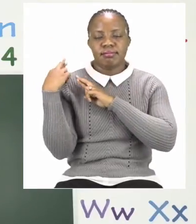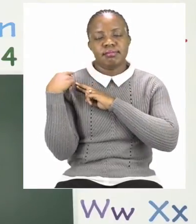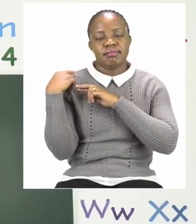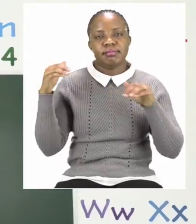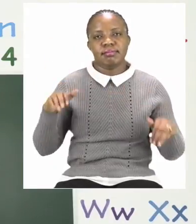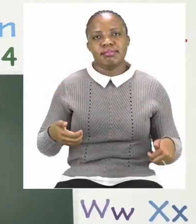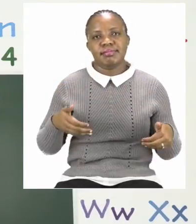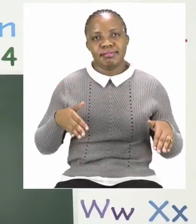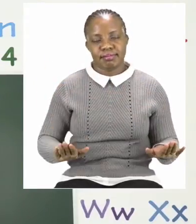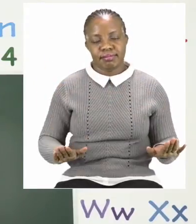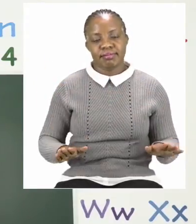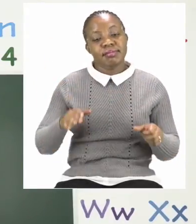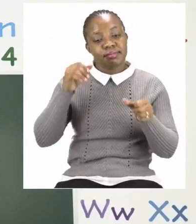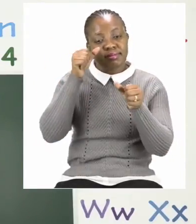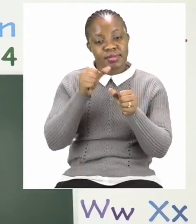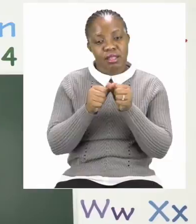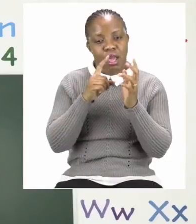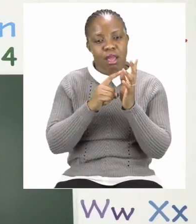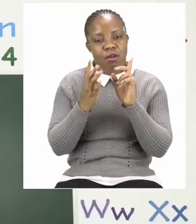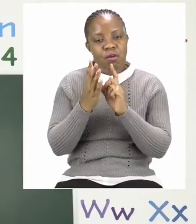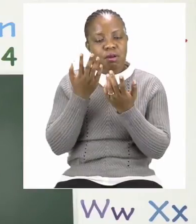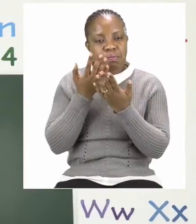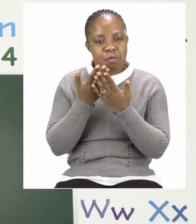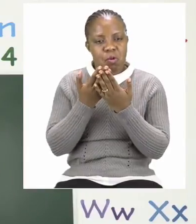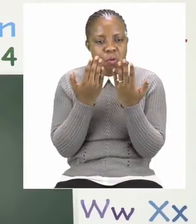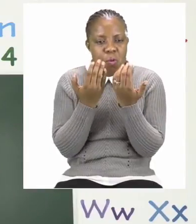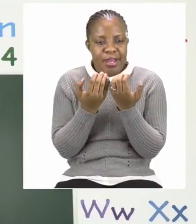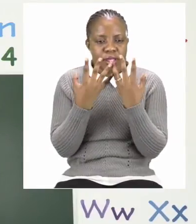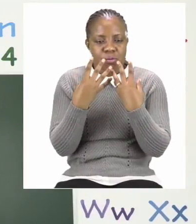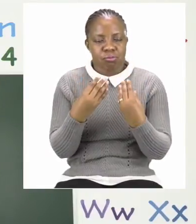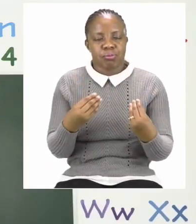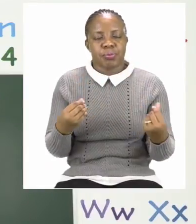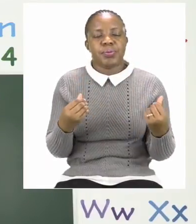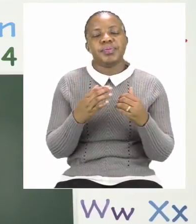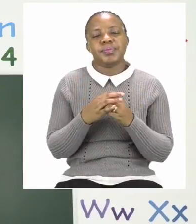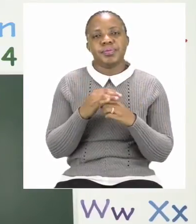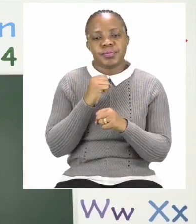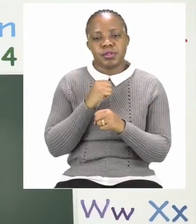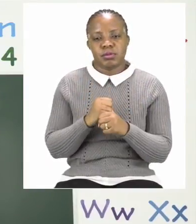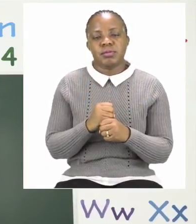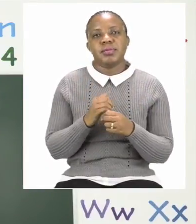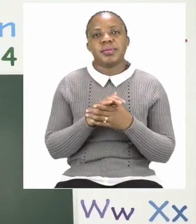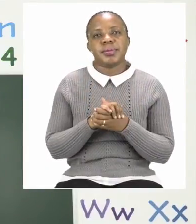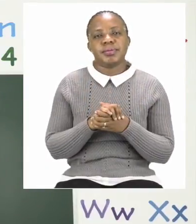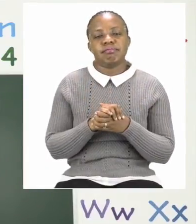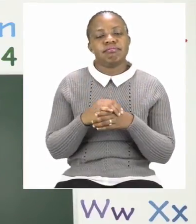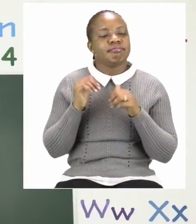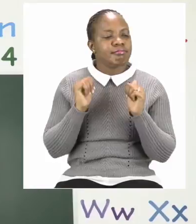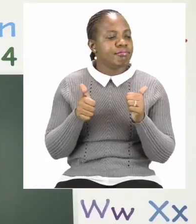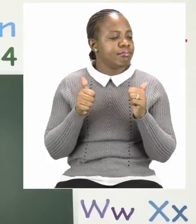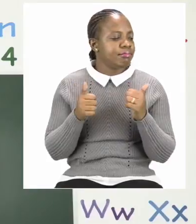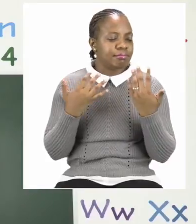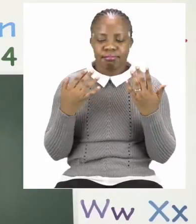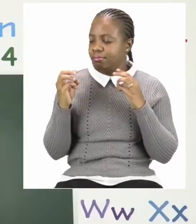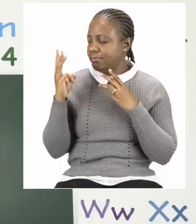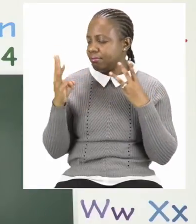Remember that your hands need to be dry before you touch anything else. Well done. I wonder though,